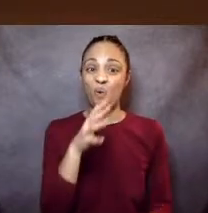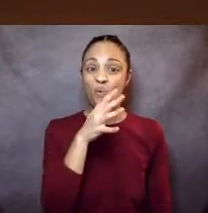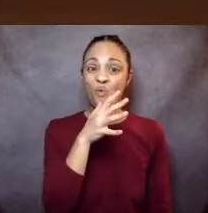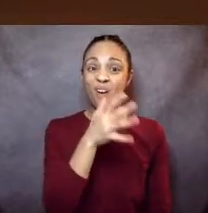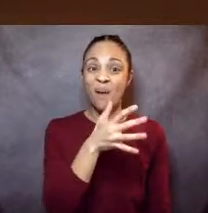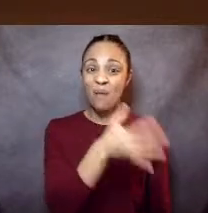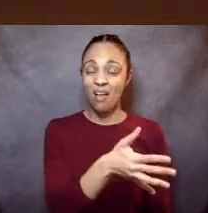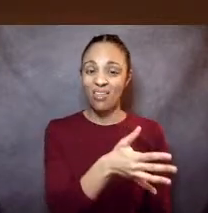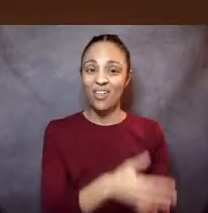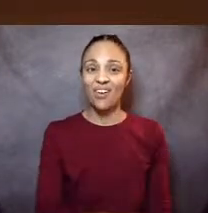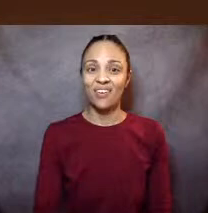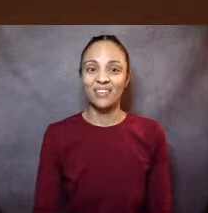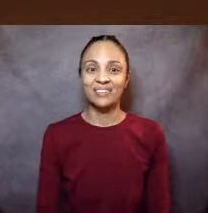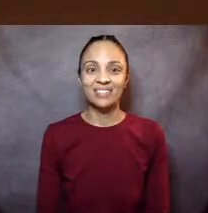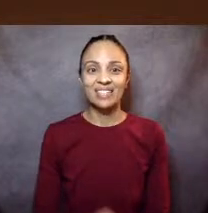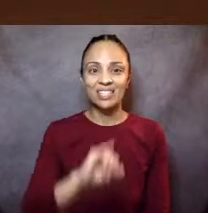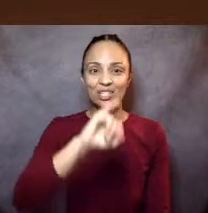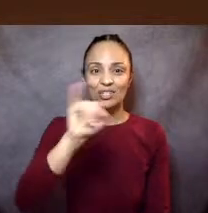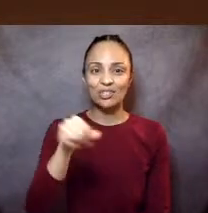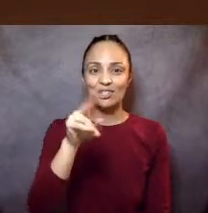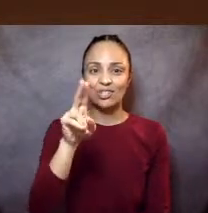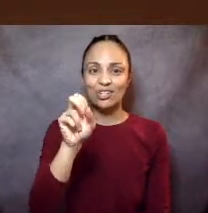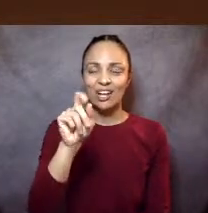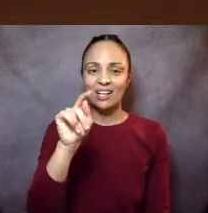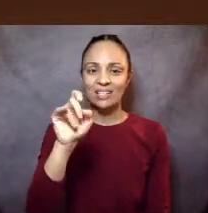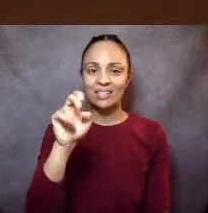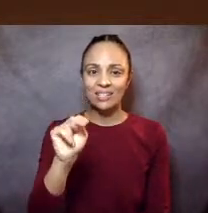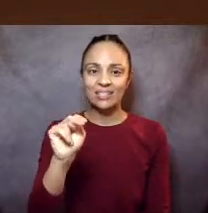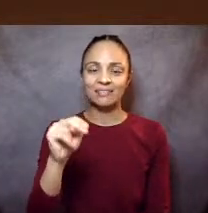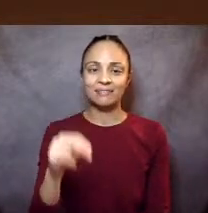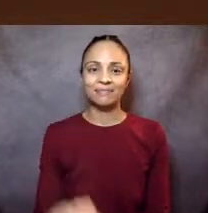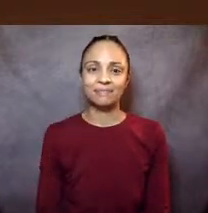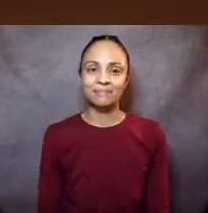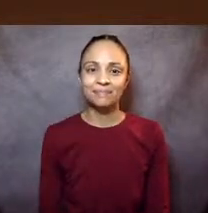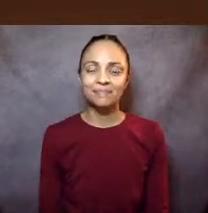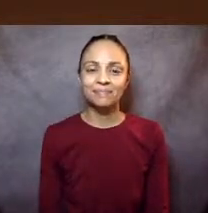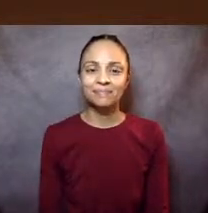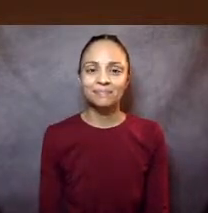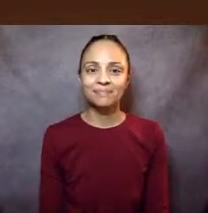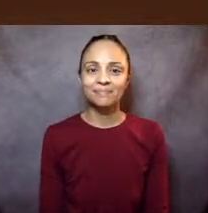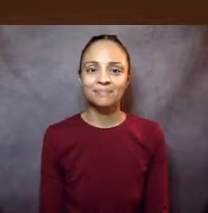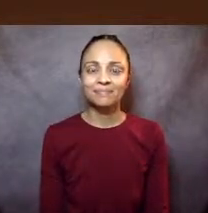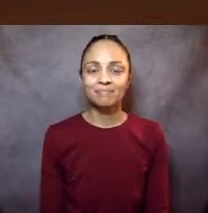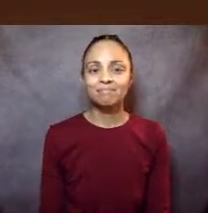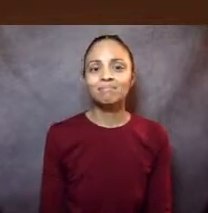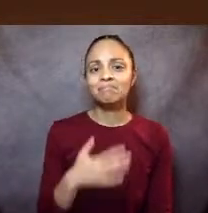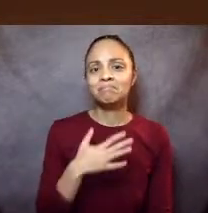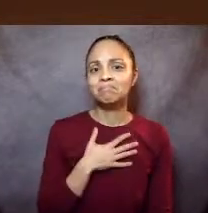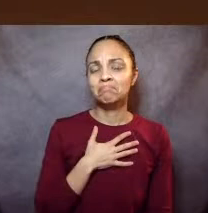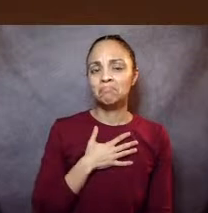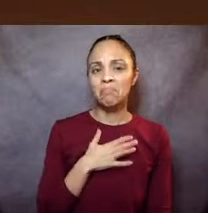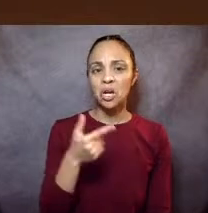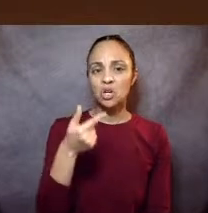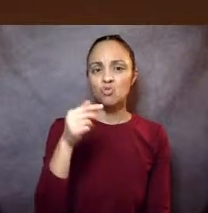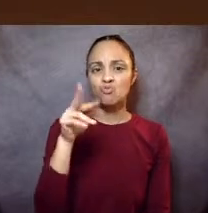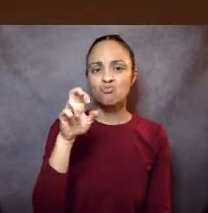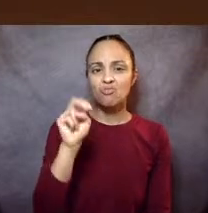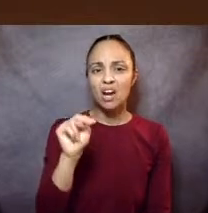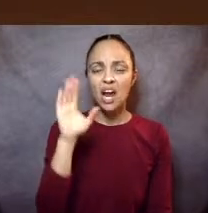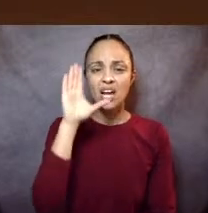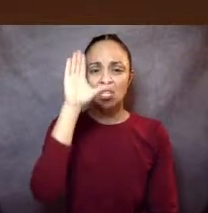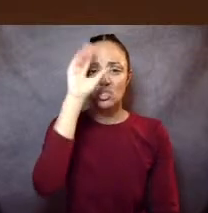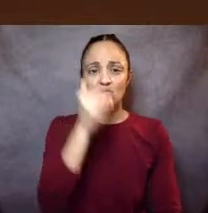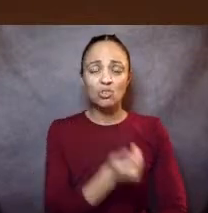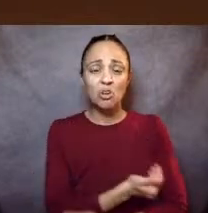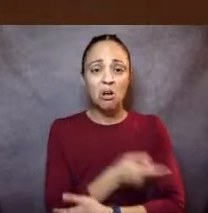Just today, my grandson called me and we parted by saying, I said, I'm lonely, baby. And he said, I'm lonely